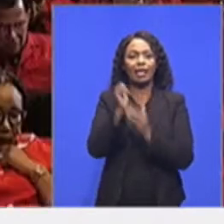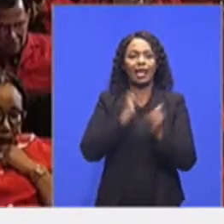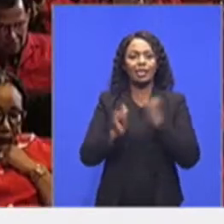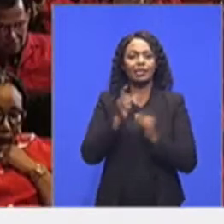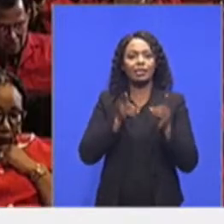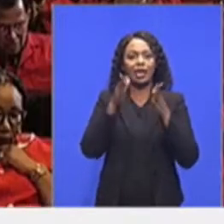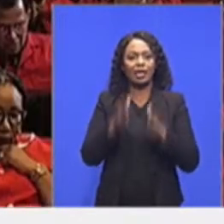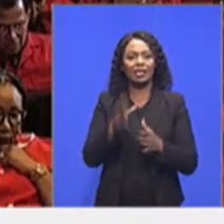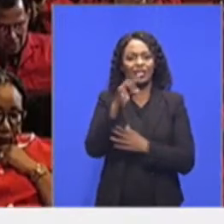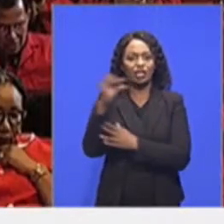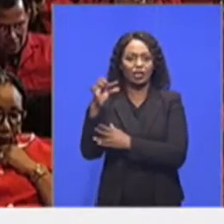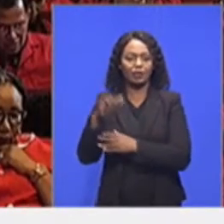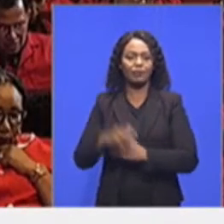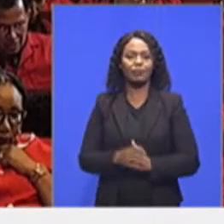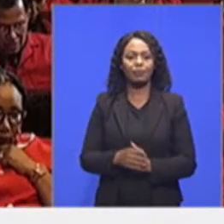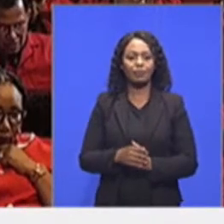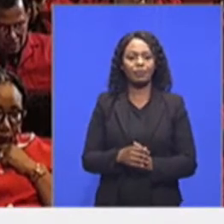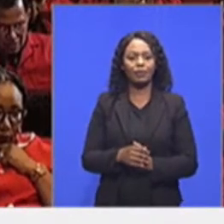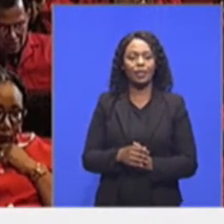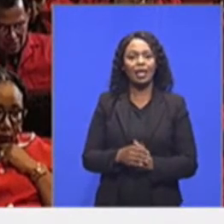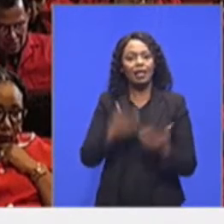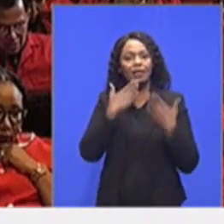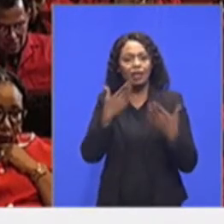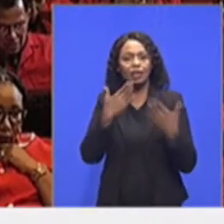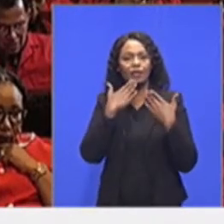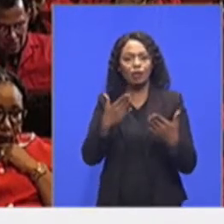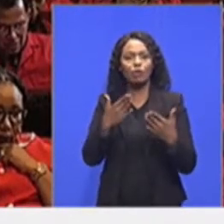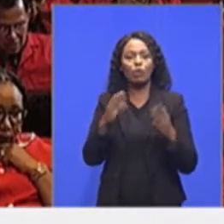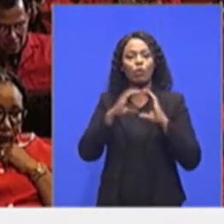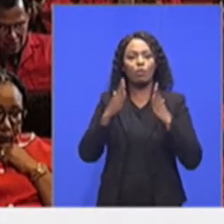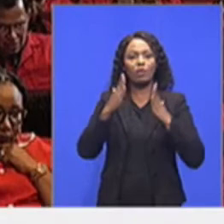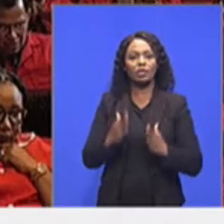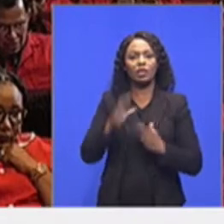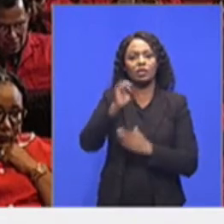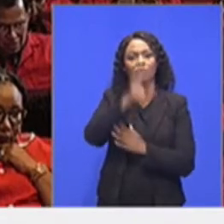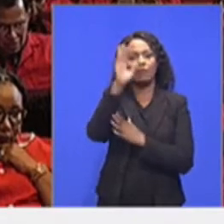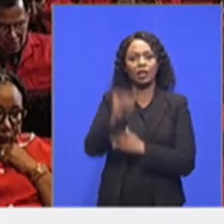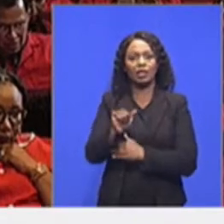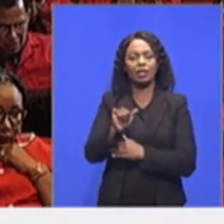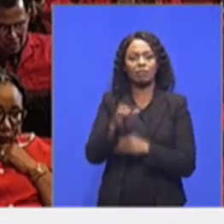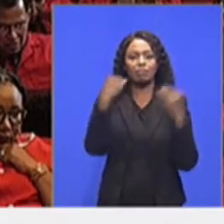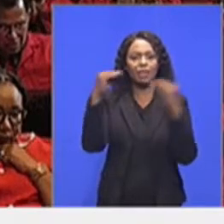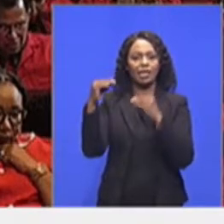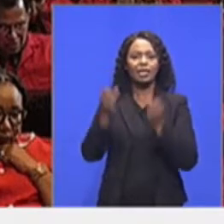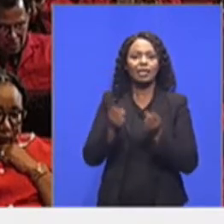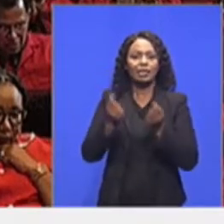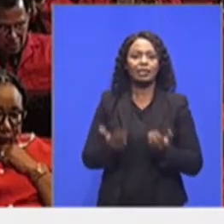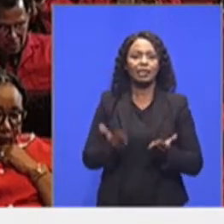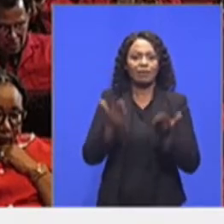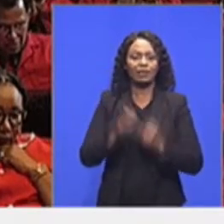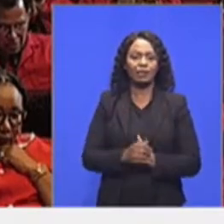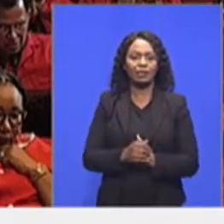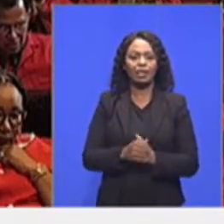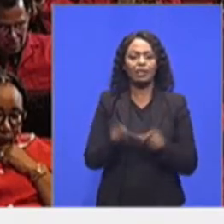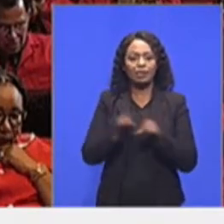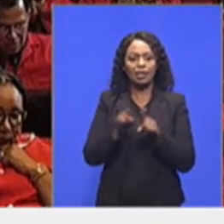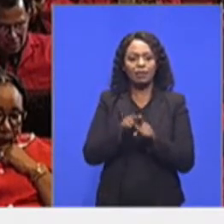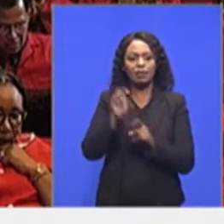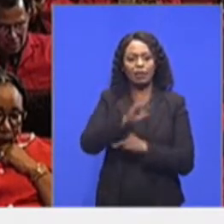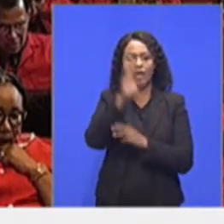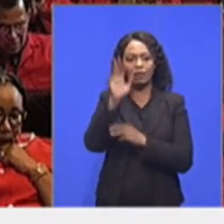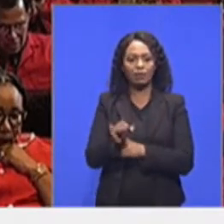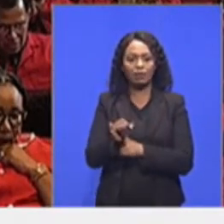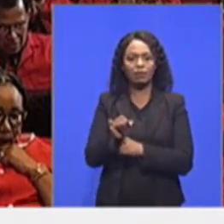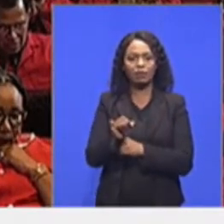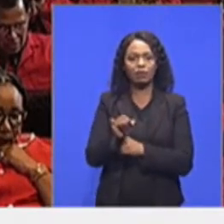General. My sincere thanks to the Commissioner of South African Revenue Services and the Governor of the South African Reserve